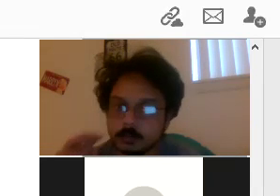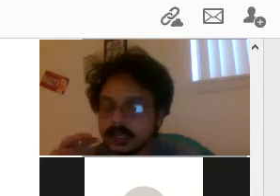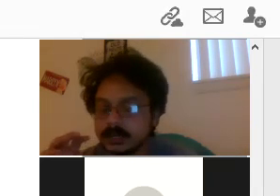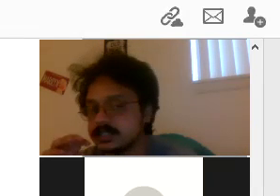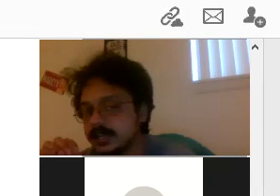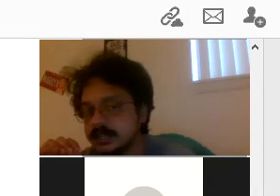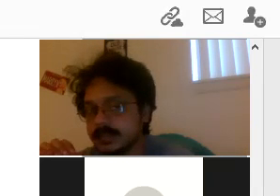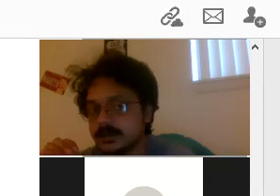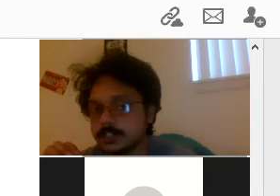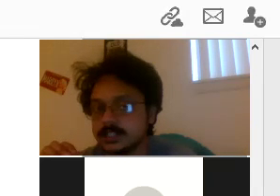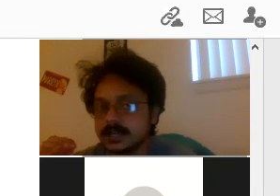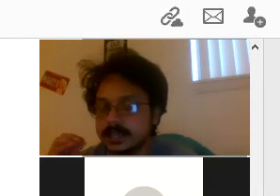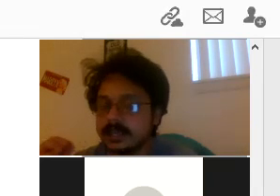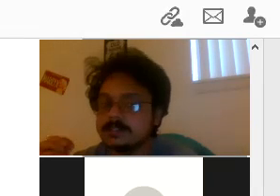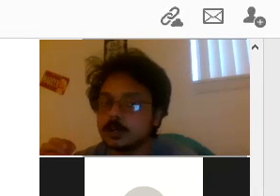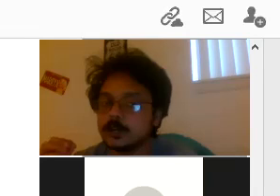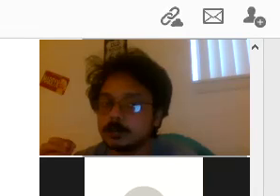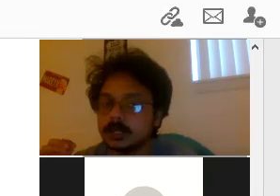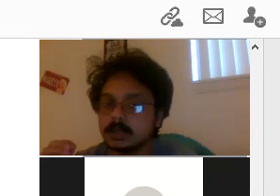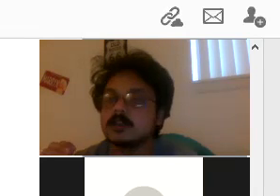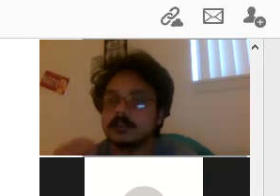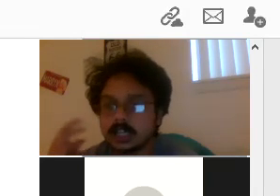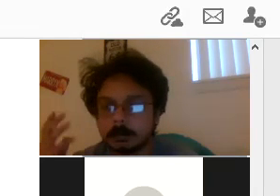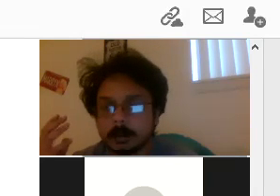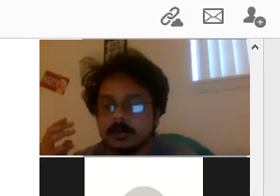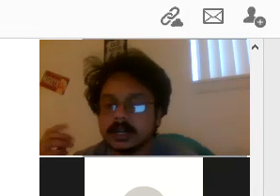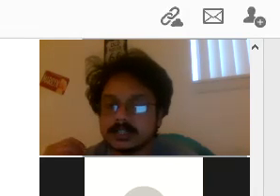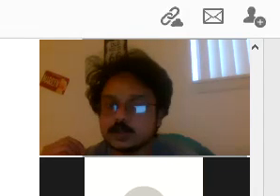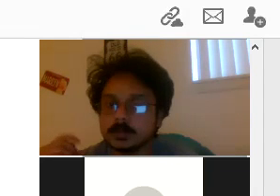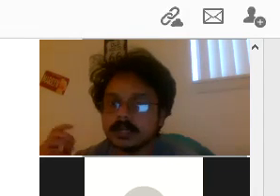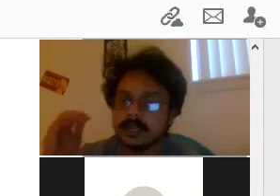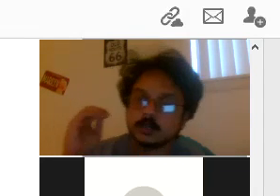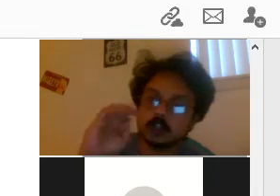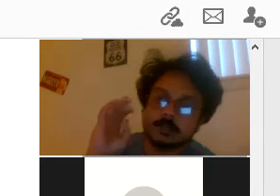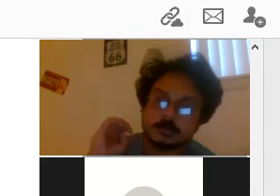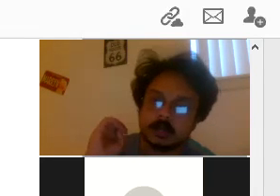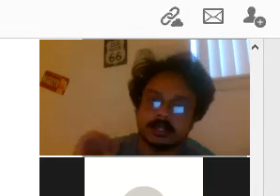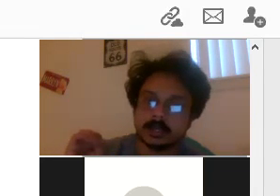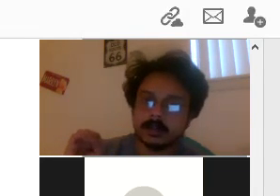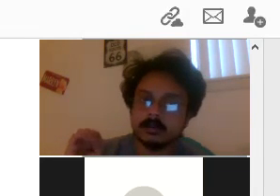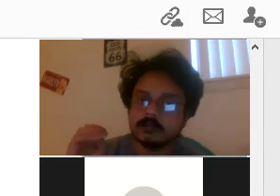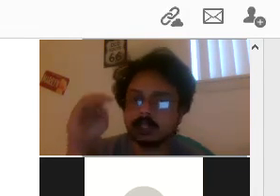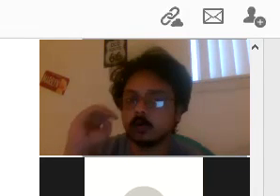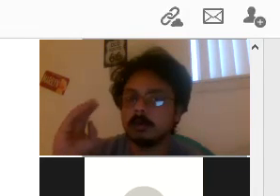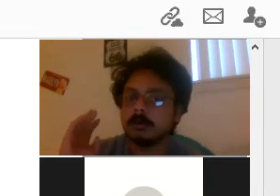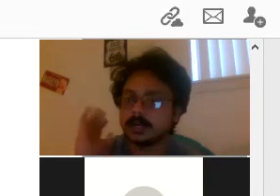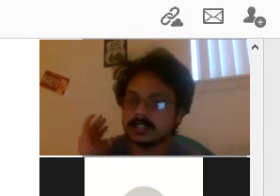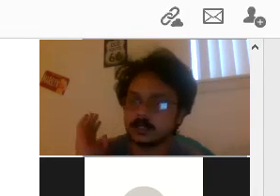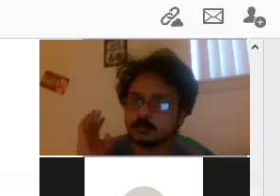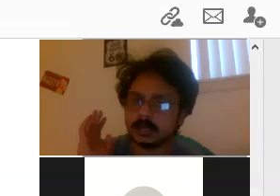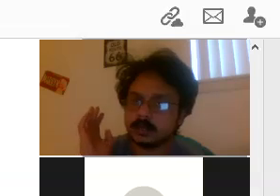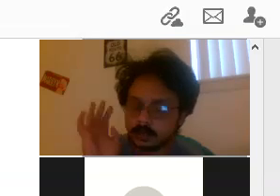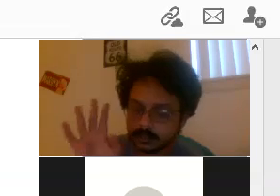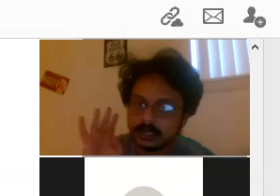And before you begin, let's take some assumptions that a is going to be, for the upper bound, let's assume that a is going to be smaller than n. For the lower bound,